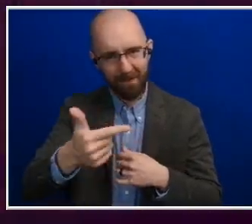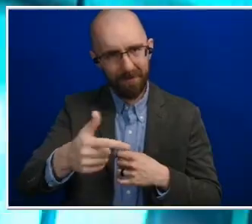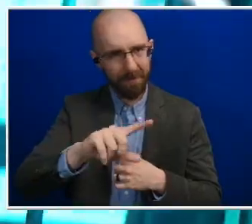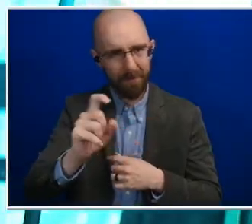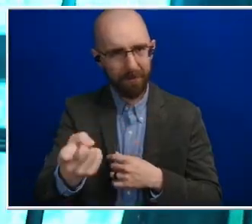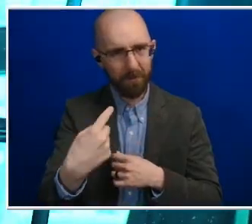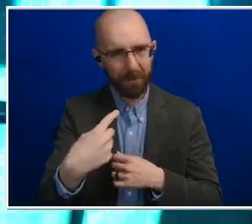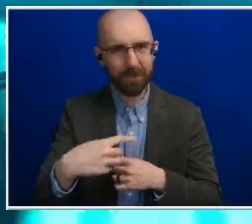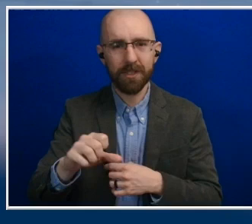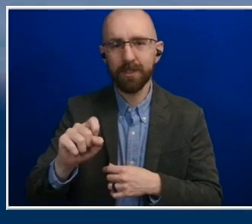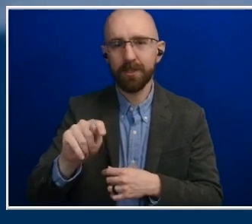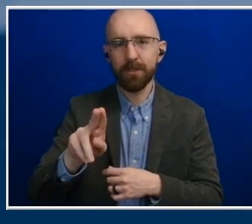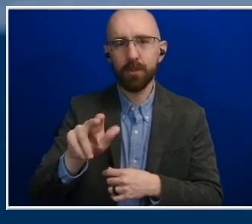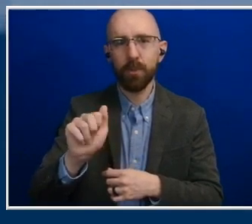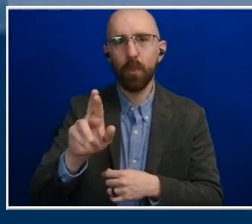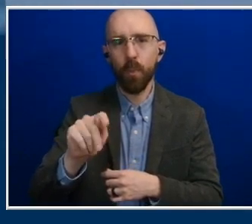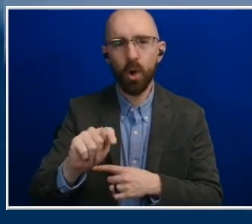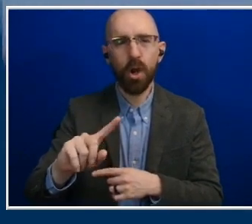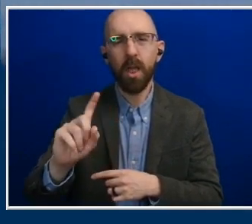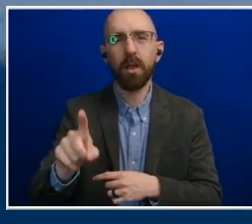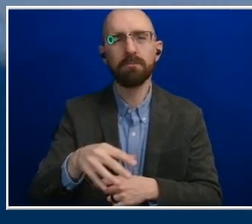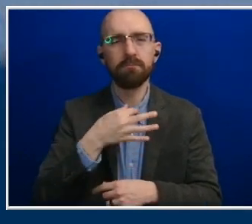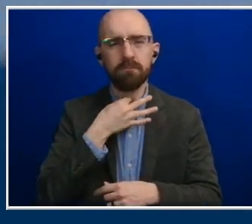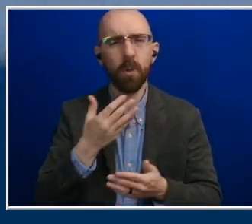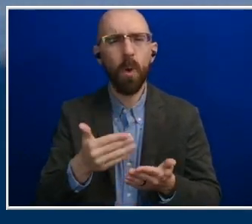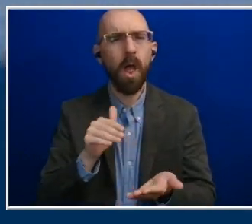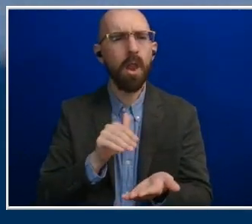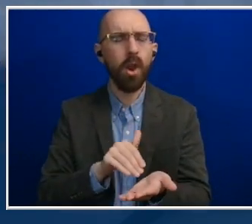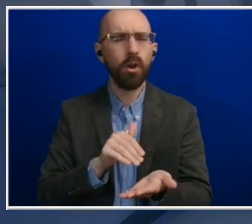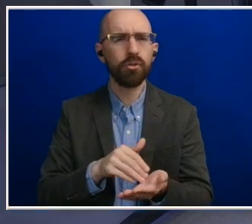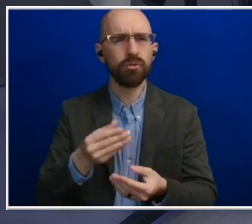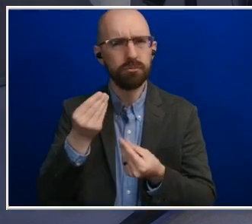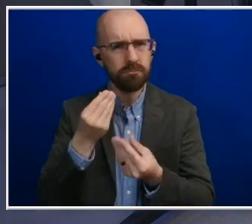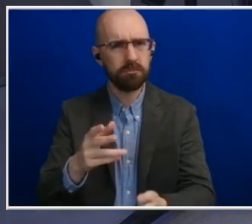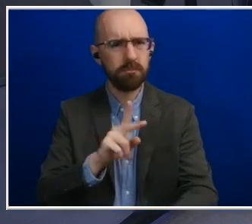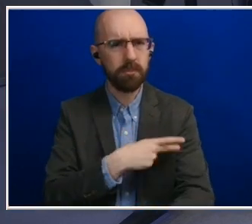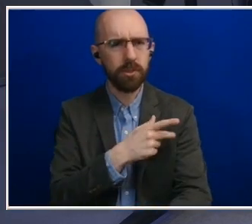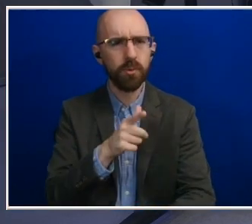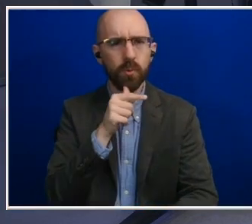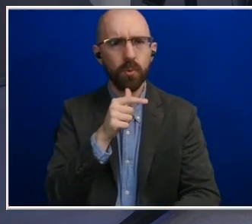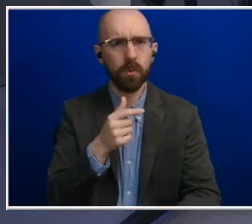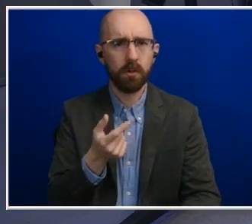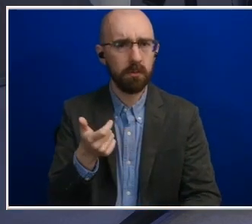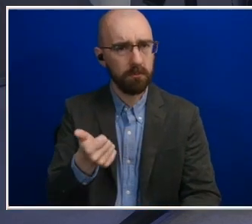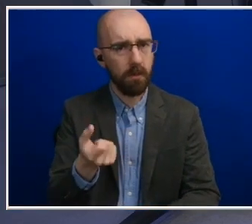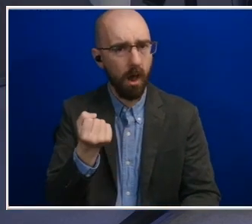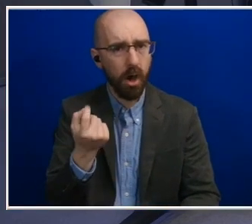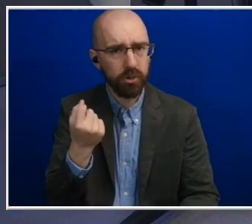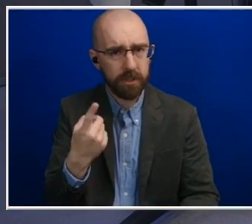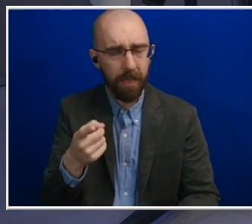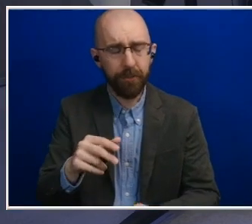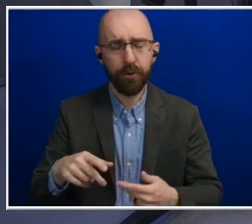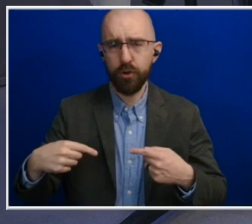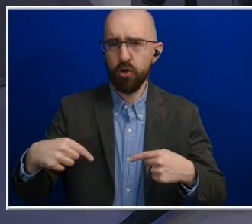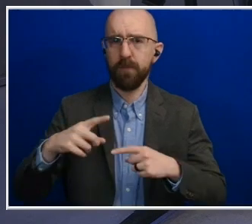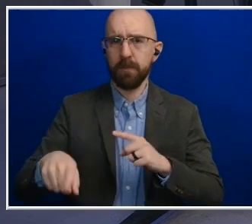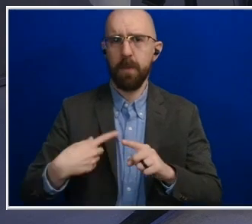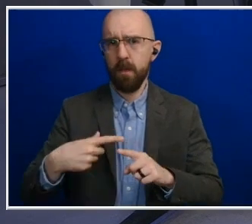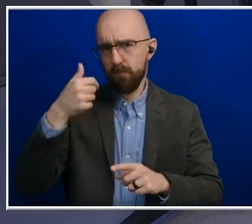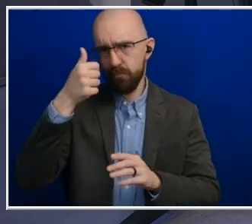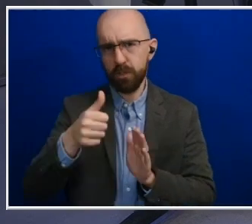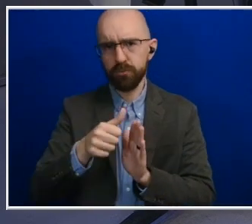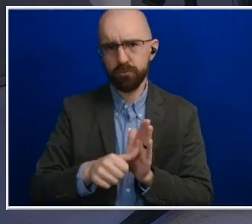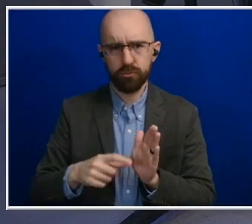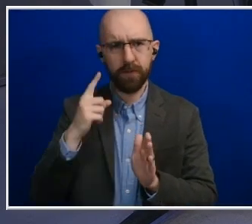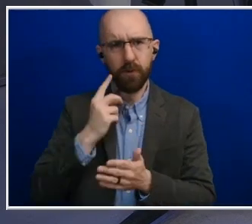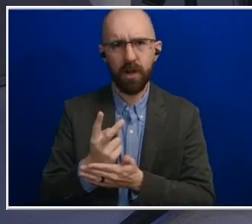one. What do doctors tell patients who are understandably nervous about brain surgery for epilepsy? How do you have